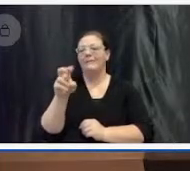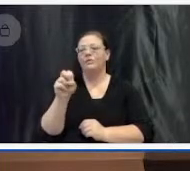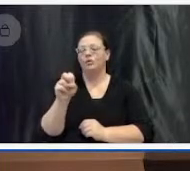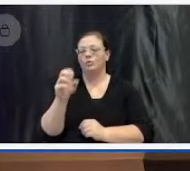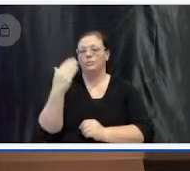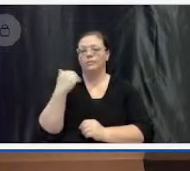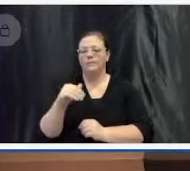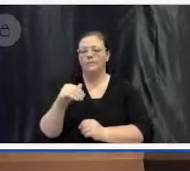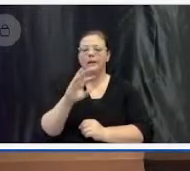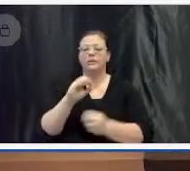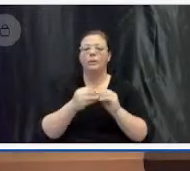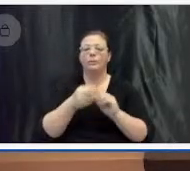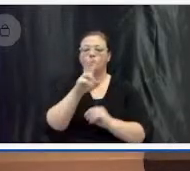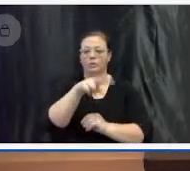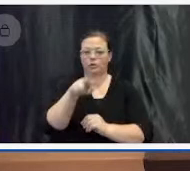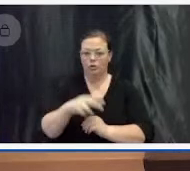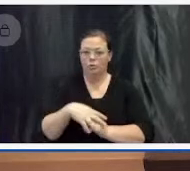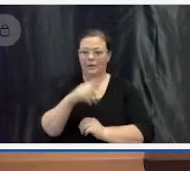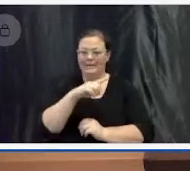Number 22,